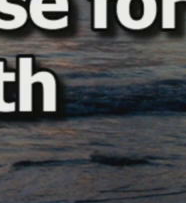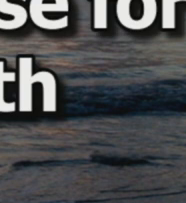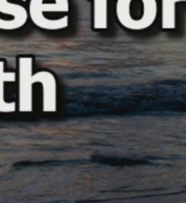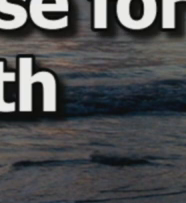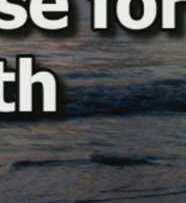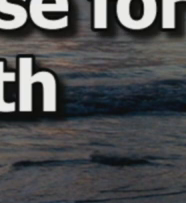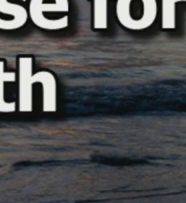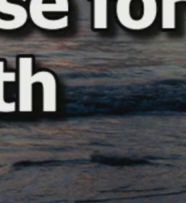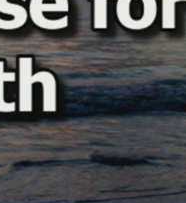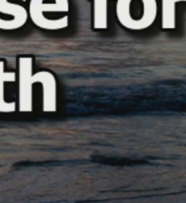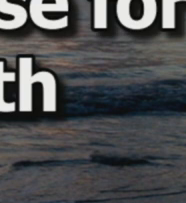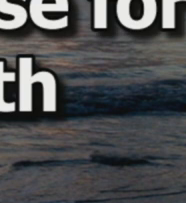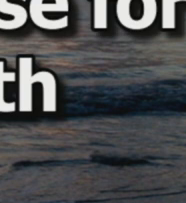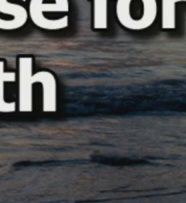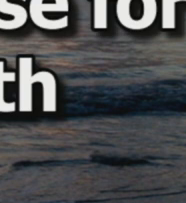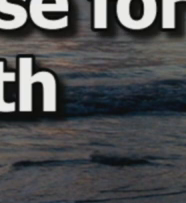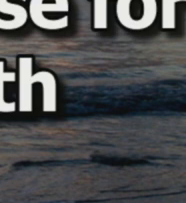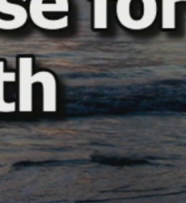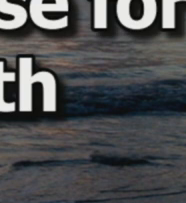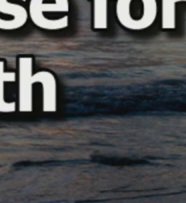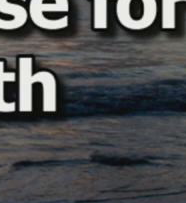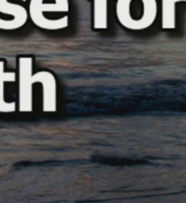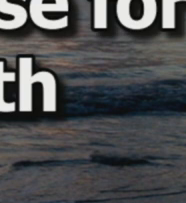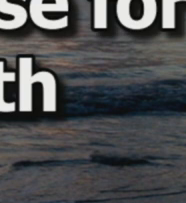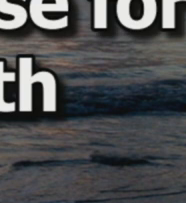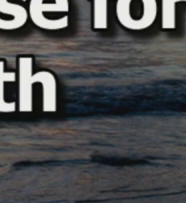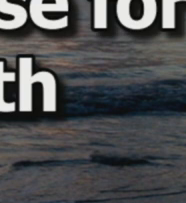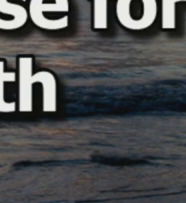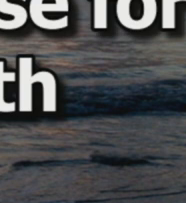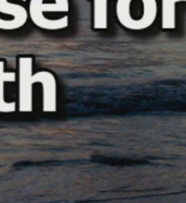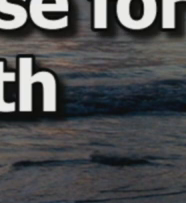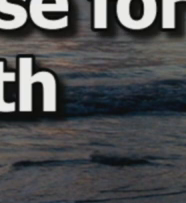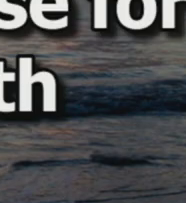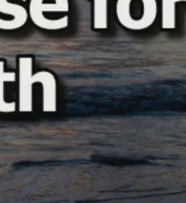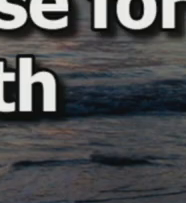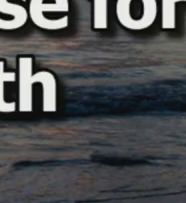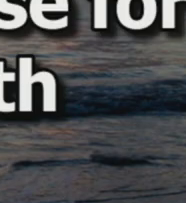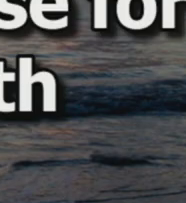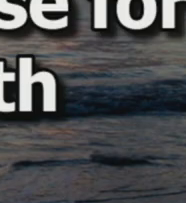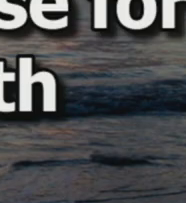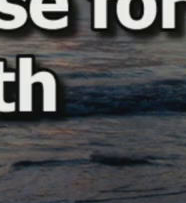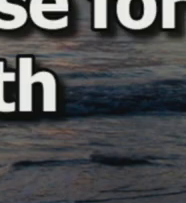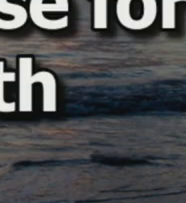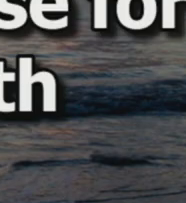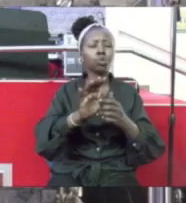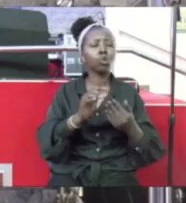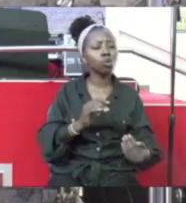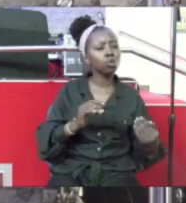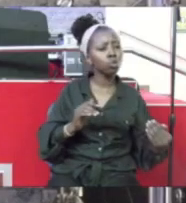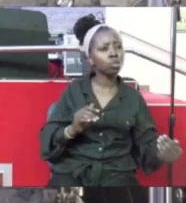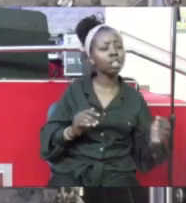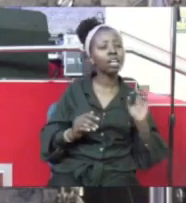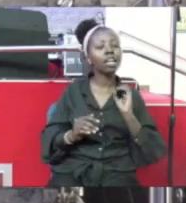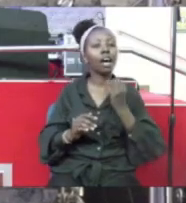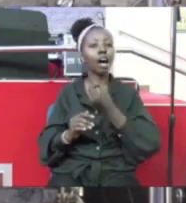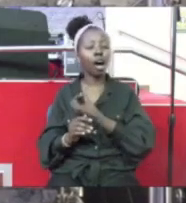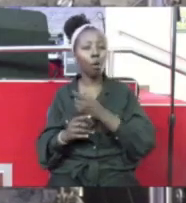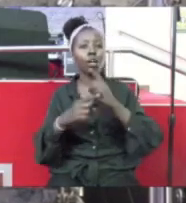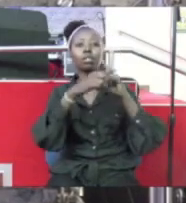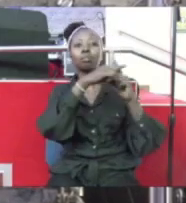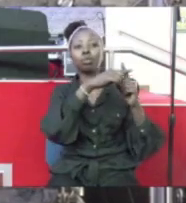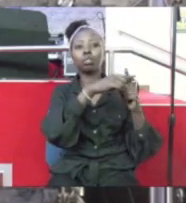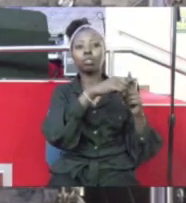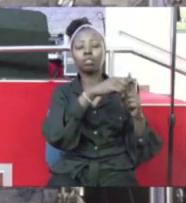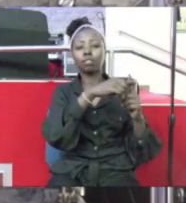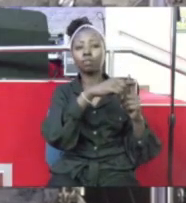responsibility. Hivyo tunajukumu. That we need to impact our children and others positively. Lazima tuadhiri watoto